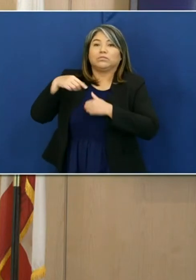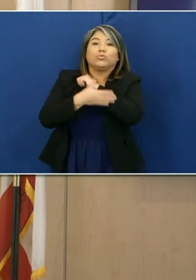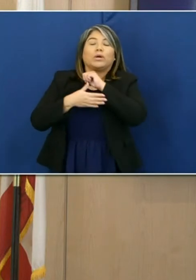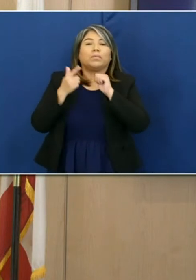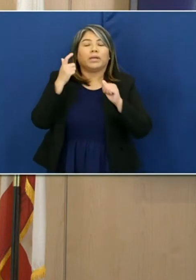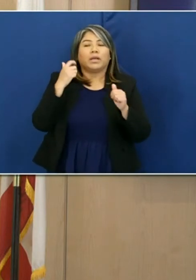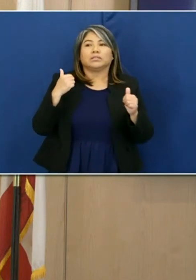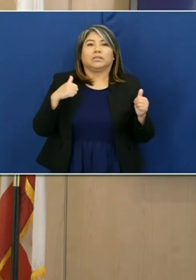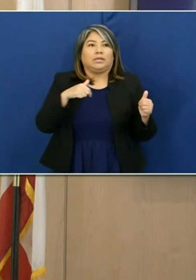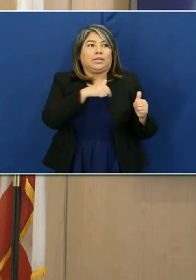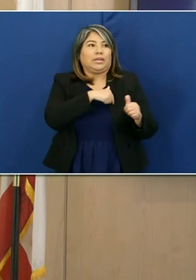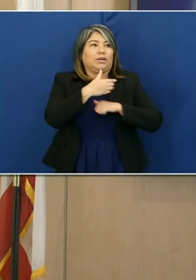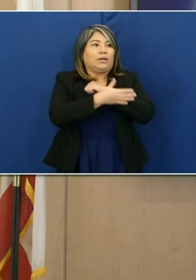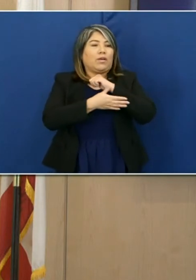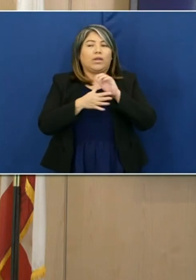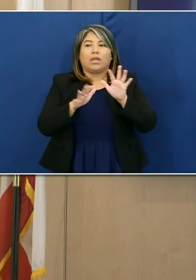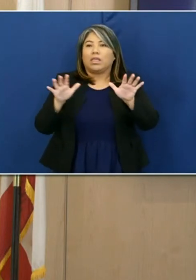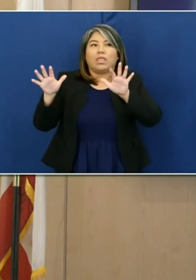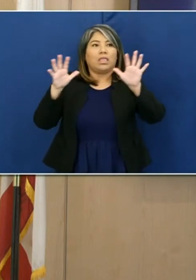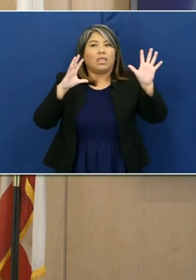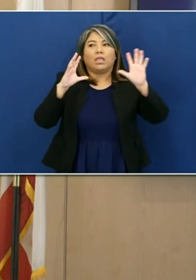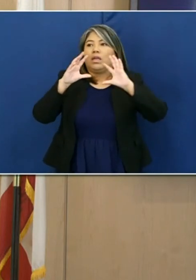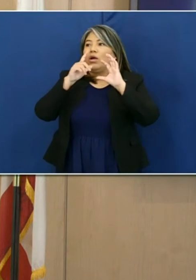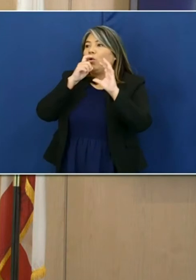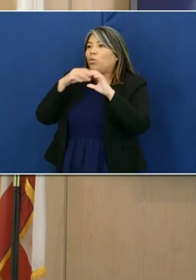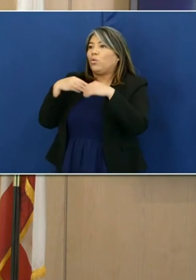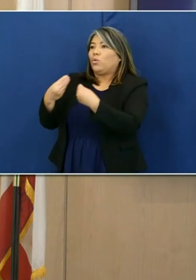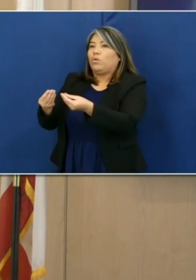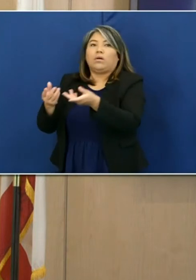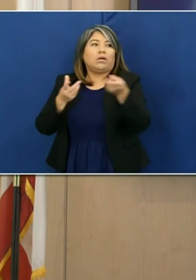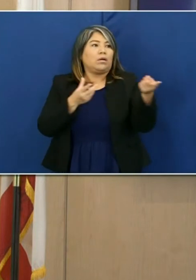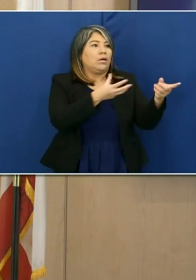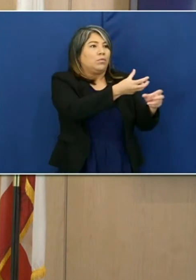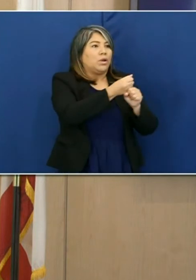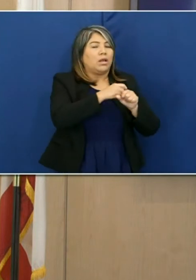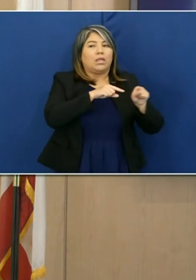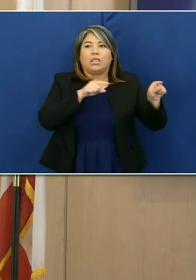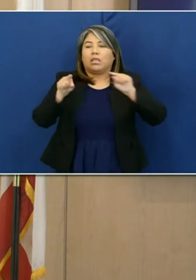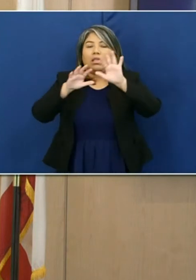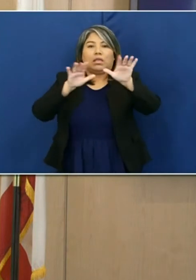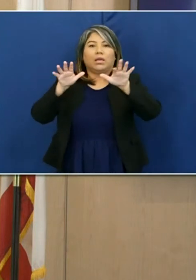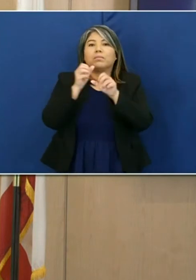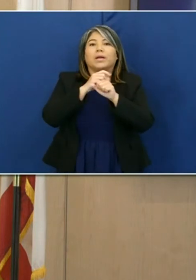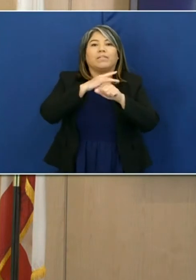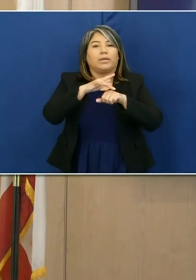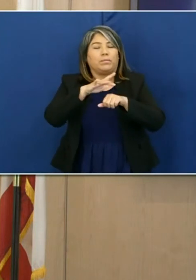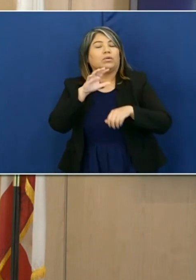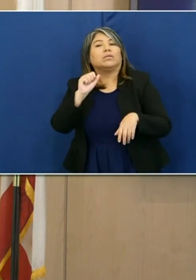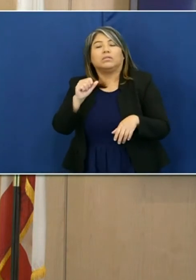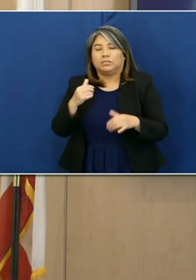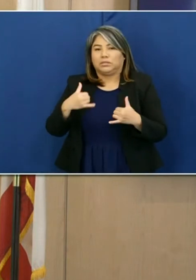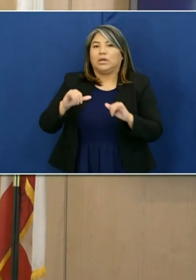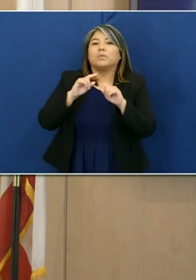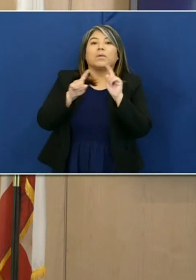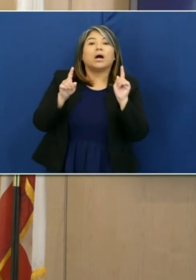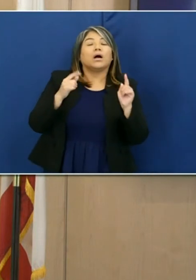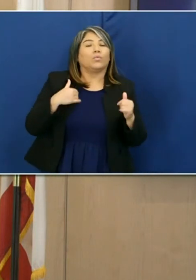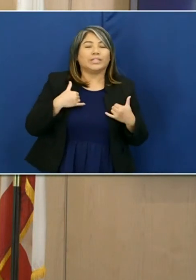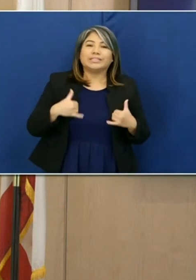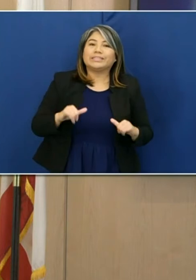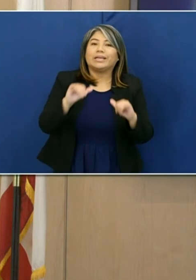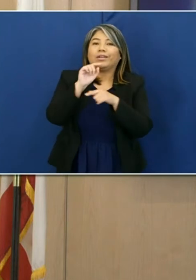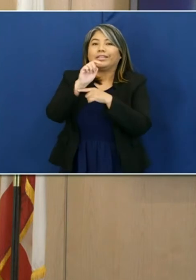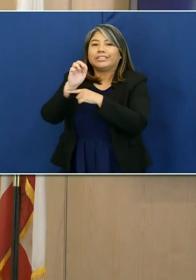traffic controller, of trying to collate this information and bring it together and make it available. And all of those efforts will continue. But we do remain in Tier